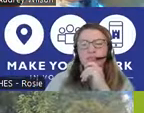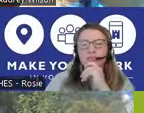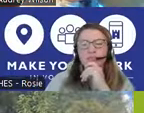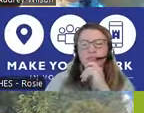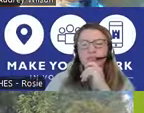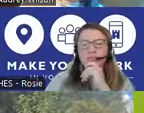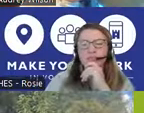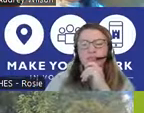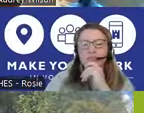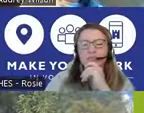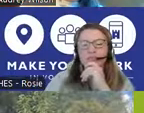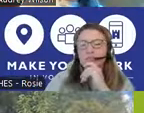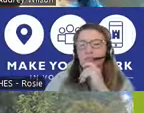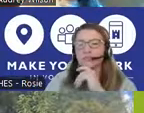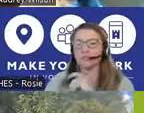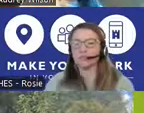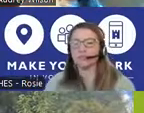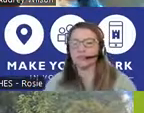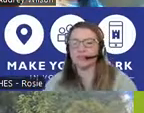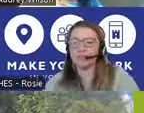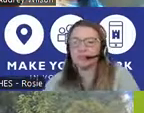when it comes to